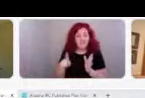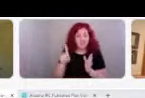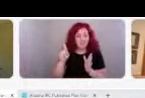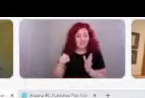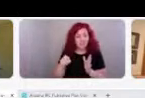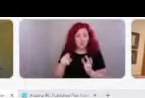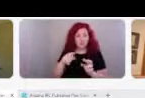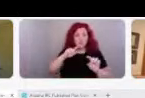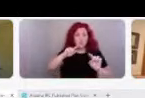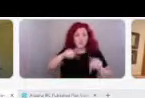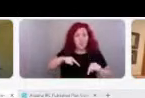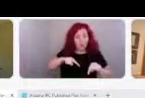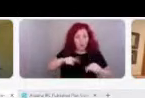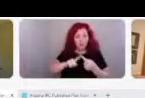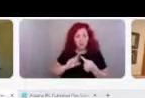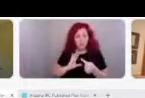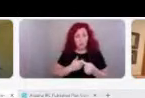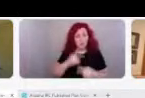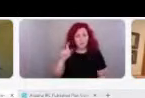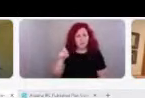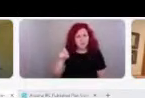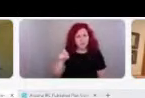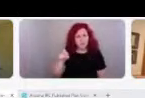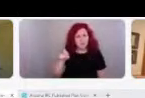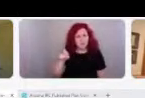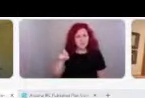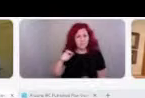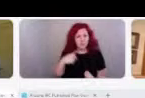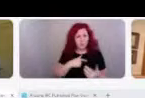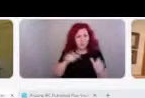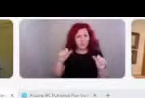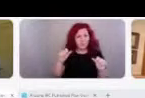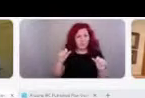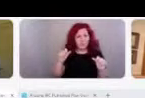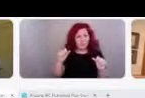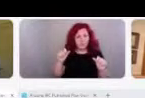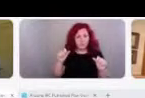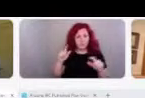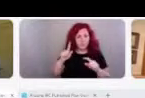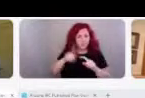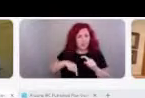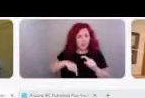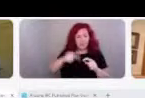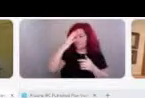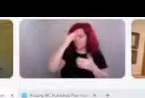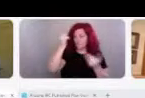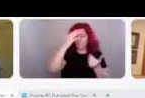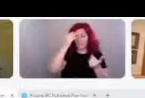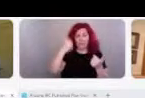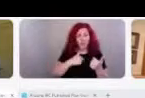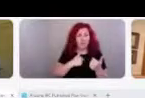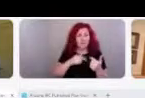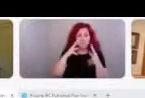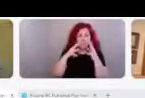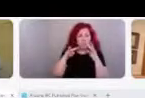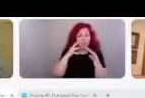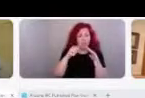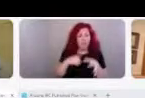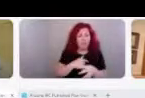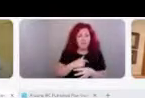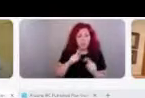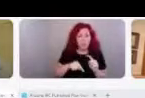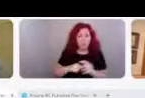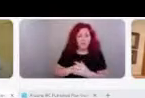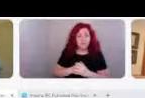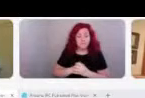respond to our needs that we cannot be forgotten also during the